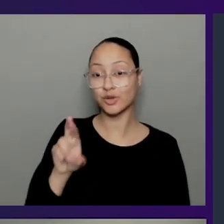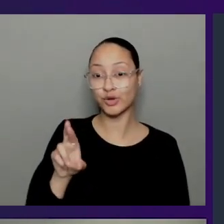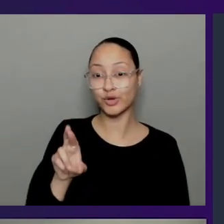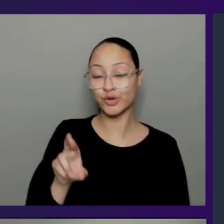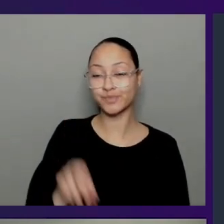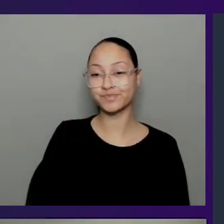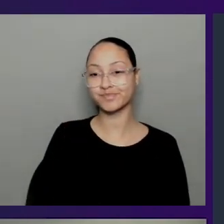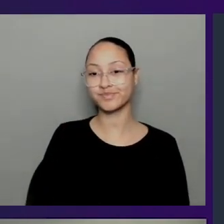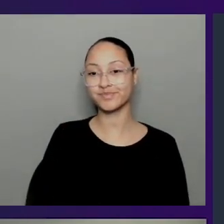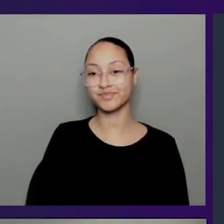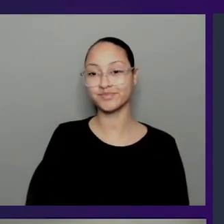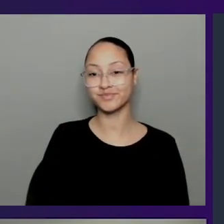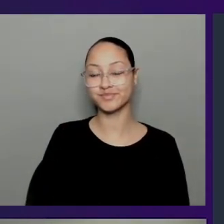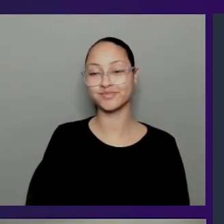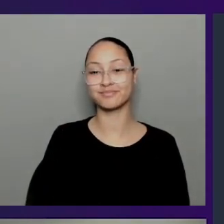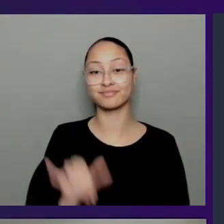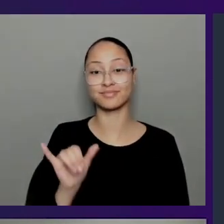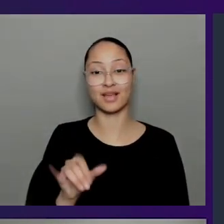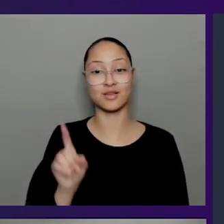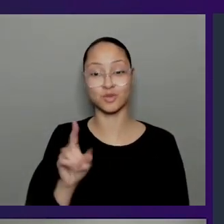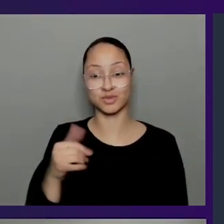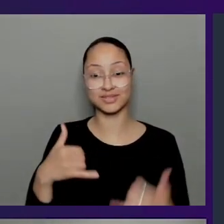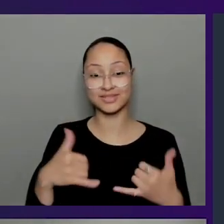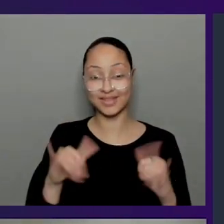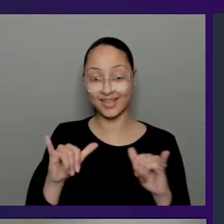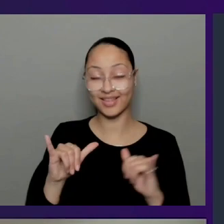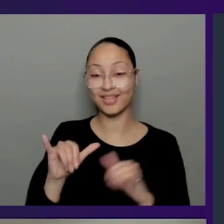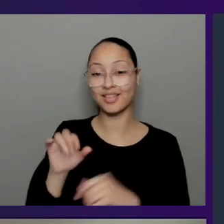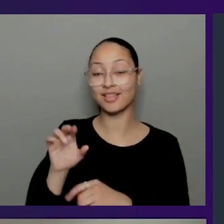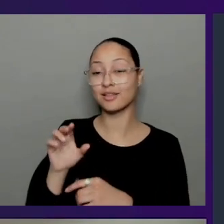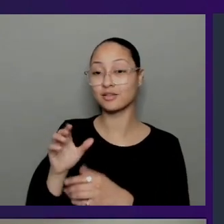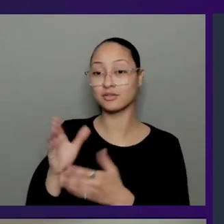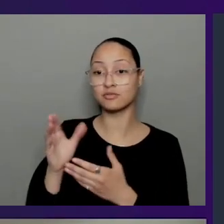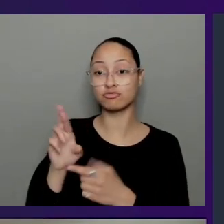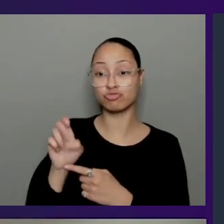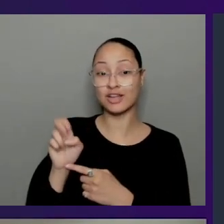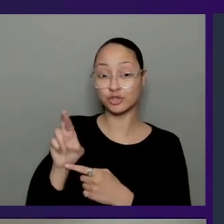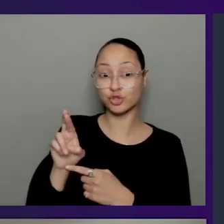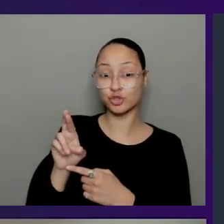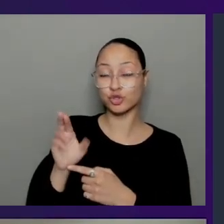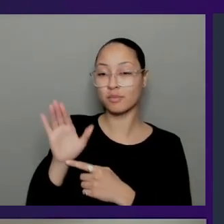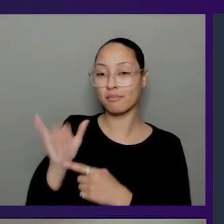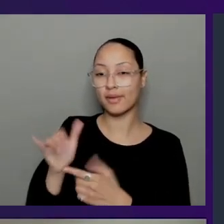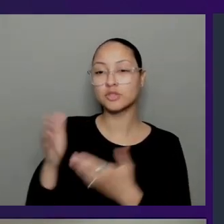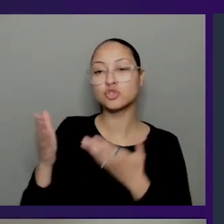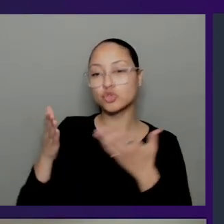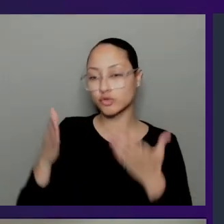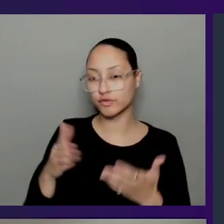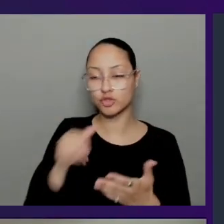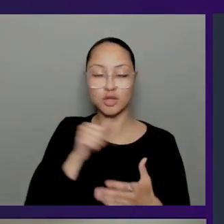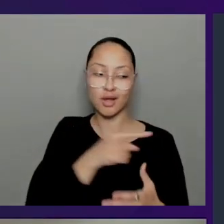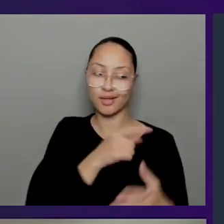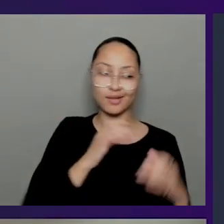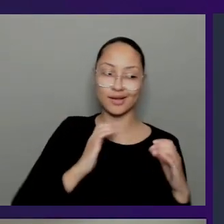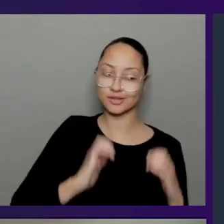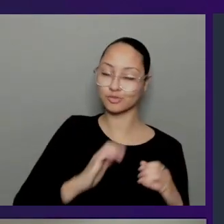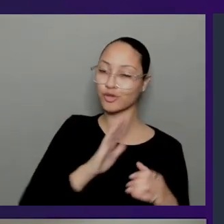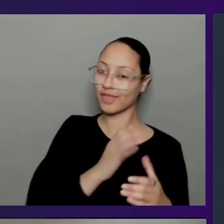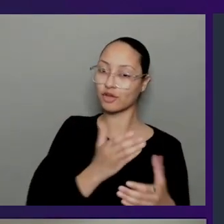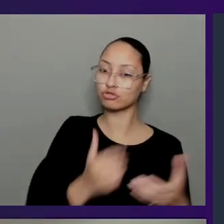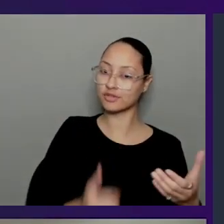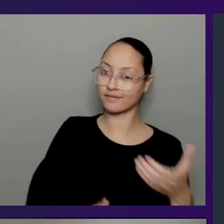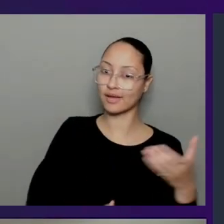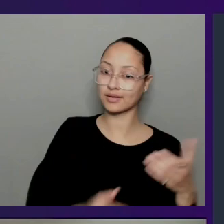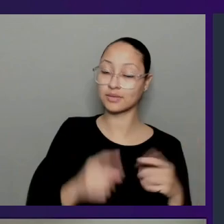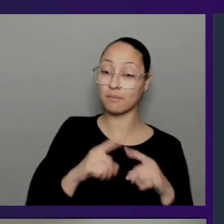is where we still have the rendering done by a server rather than by the customer's device, but we do it when it's